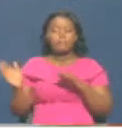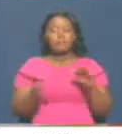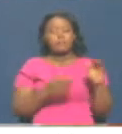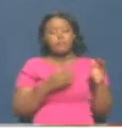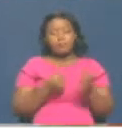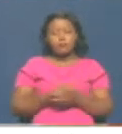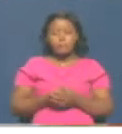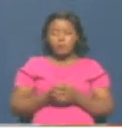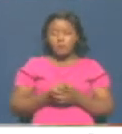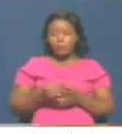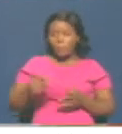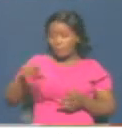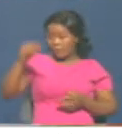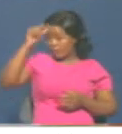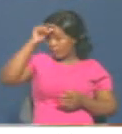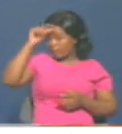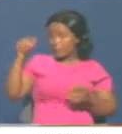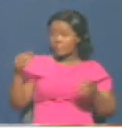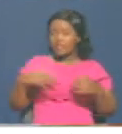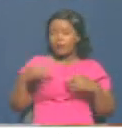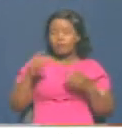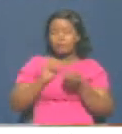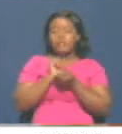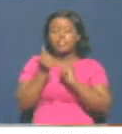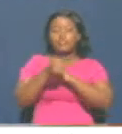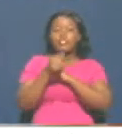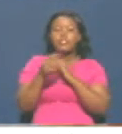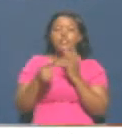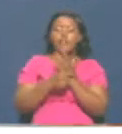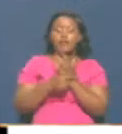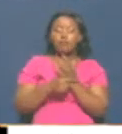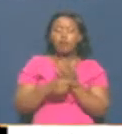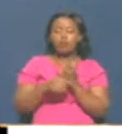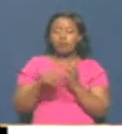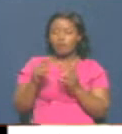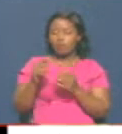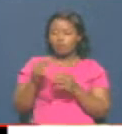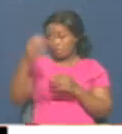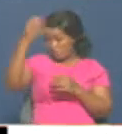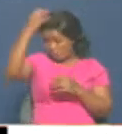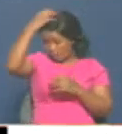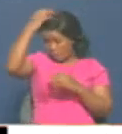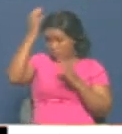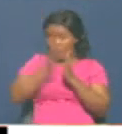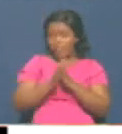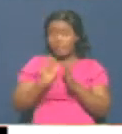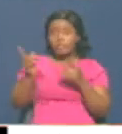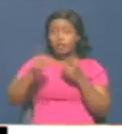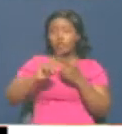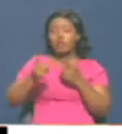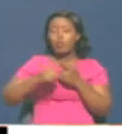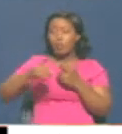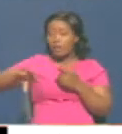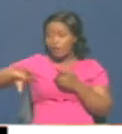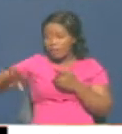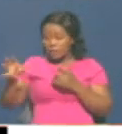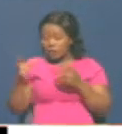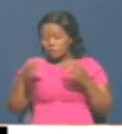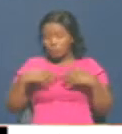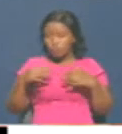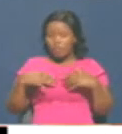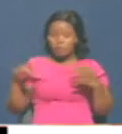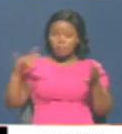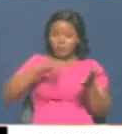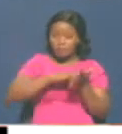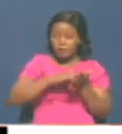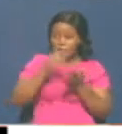Has renamed Ukunda and Manda airports in Kwale and Lamu County to Diani and Lamu airports, respectively, to reflect